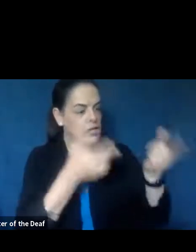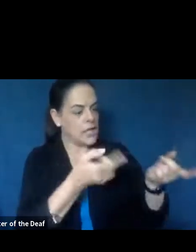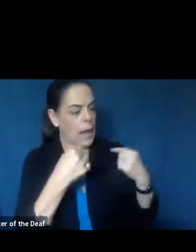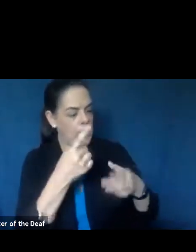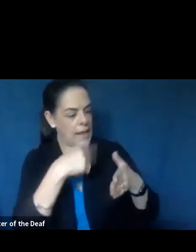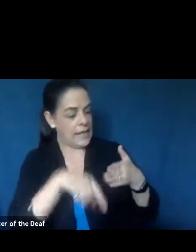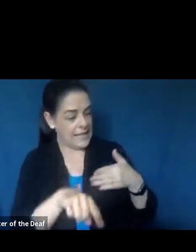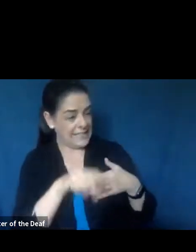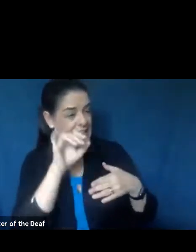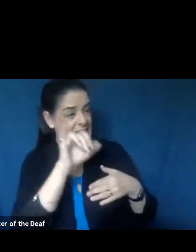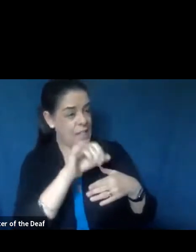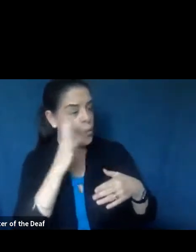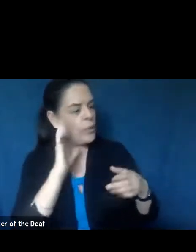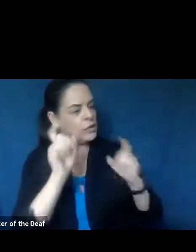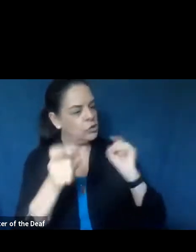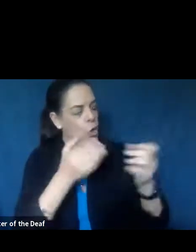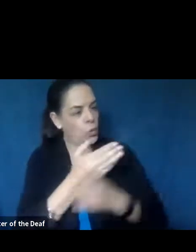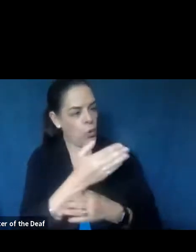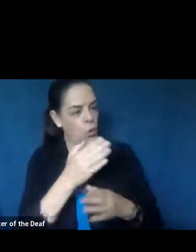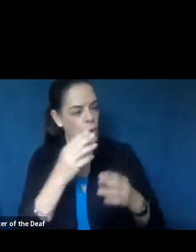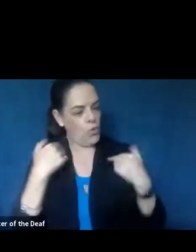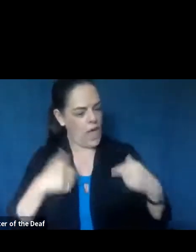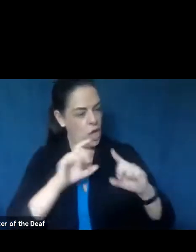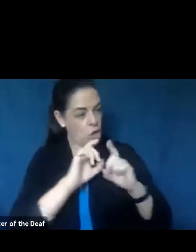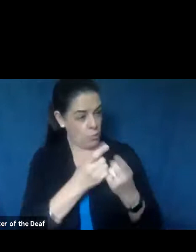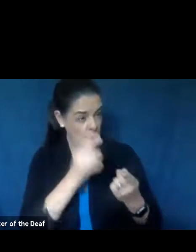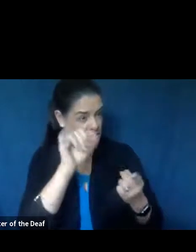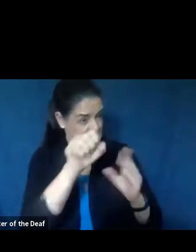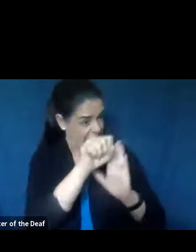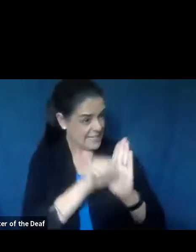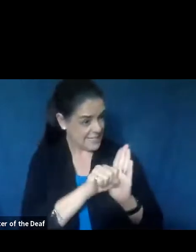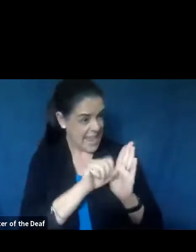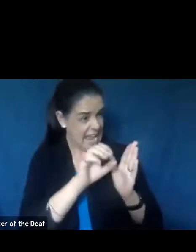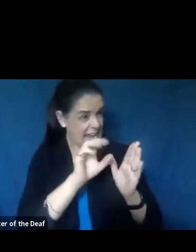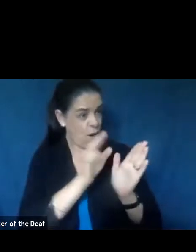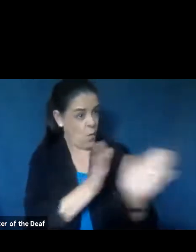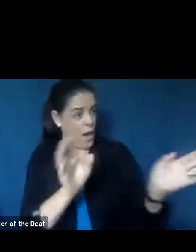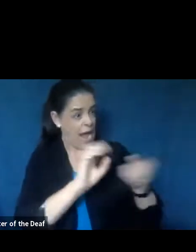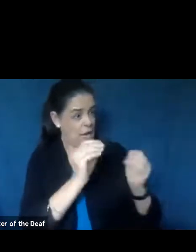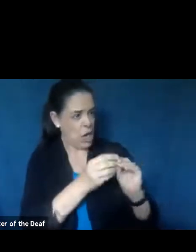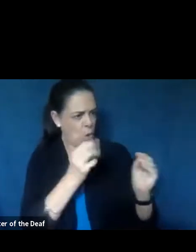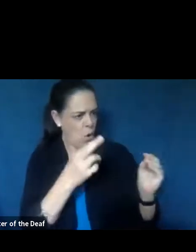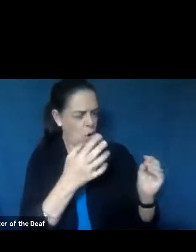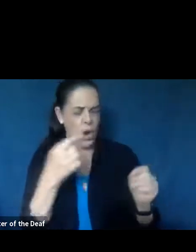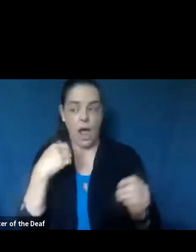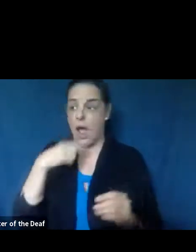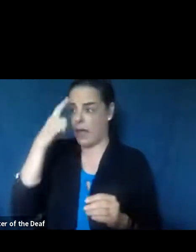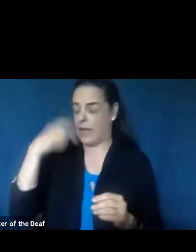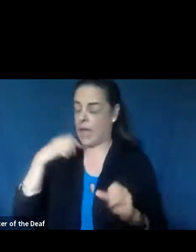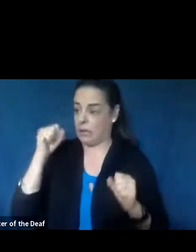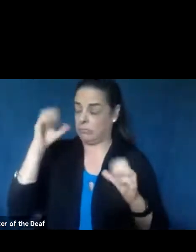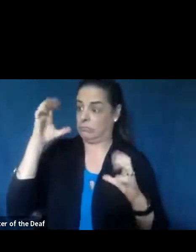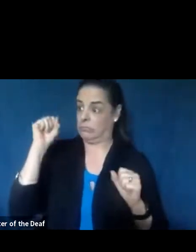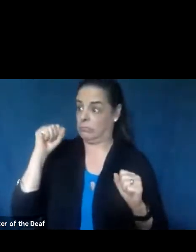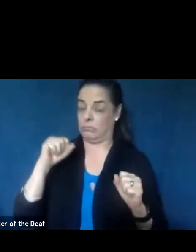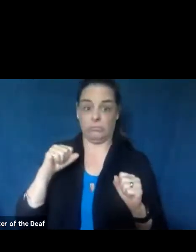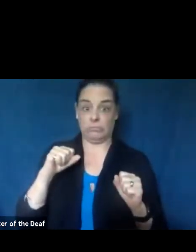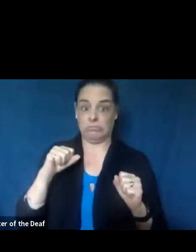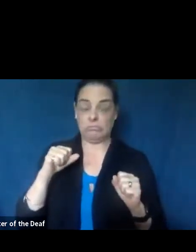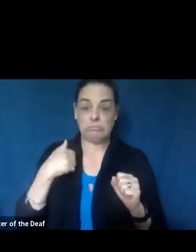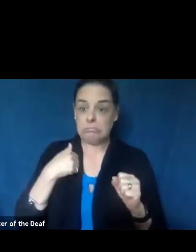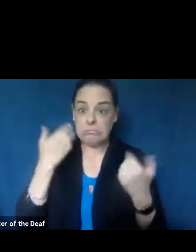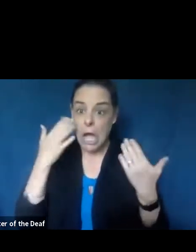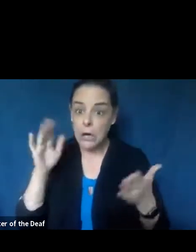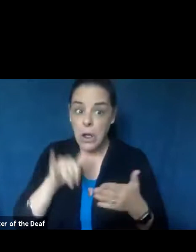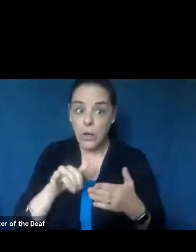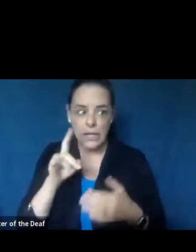a statewide number, or do you have any additional information you can provide about that? I think I just showed a surprised face. I did not know that. Did